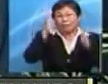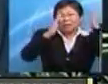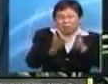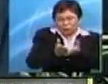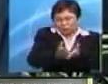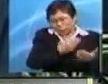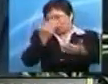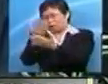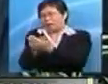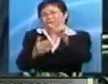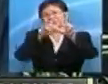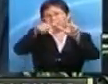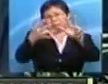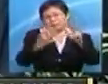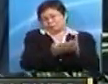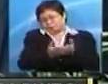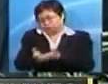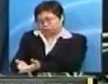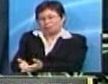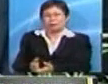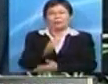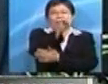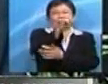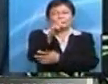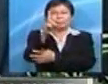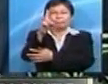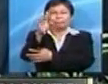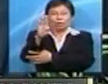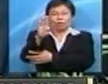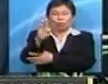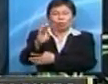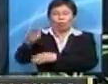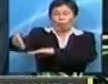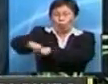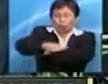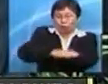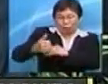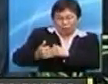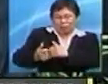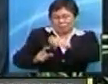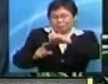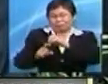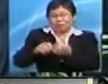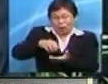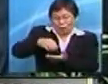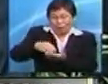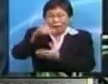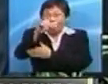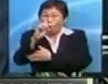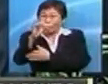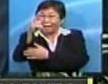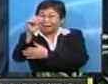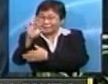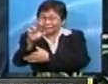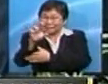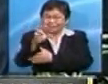the 3rd of April. The ADV Ocean Shield, fitted with a towed pinger locator and a Bluefin